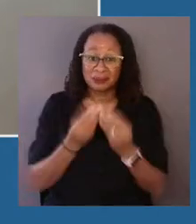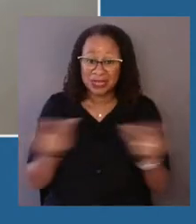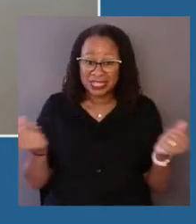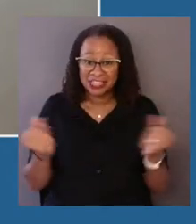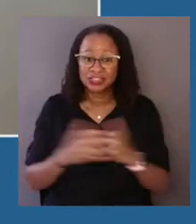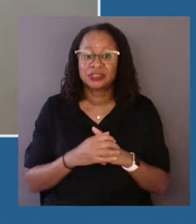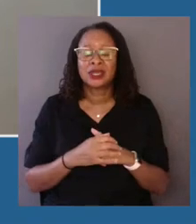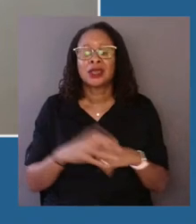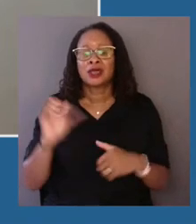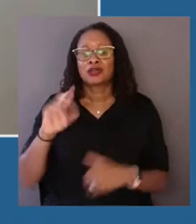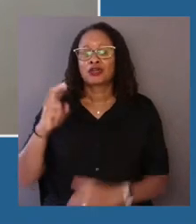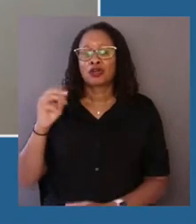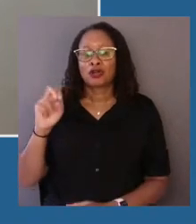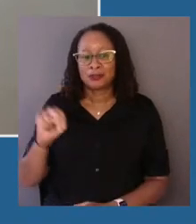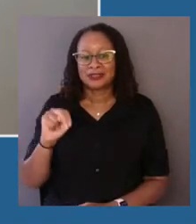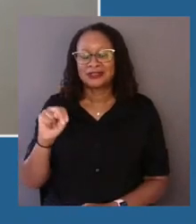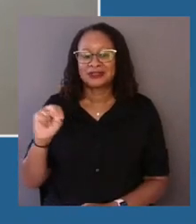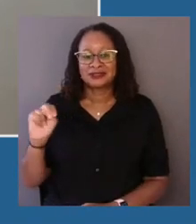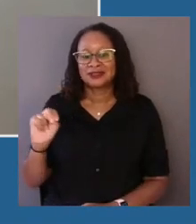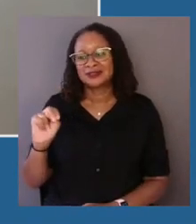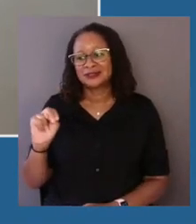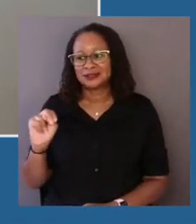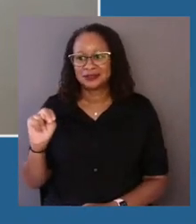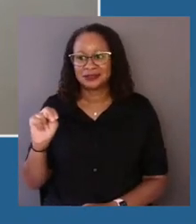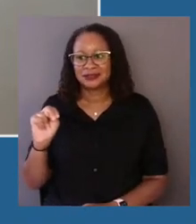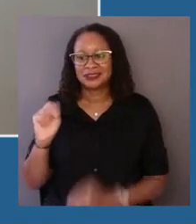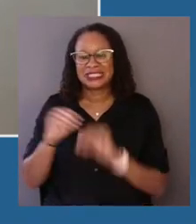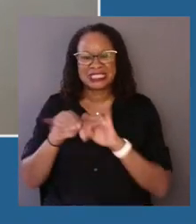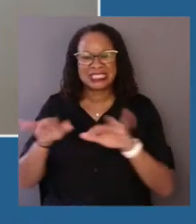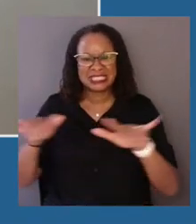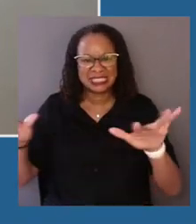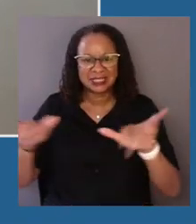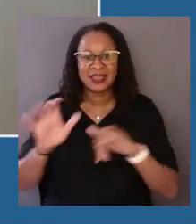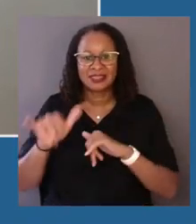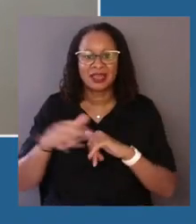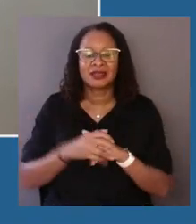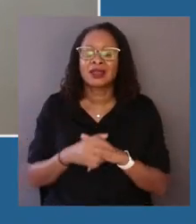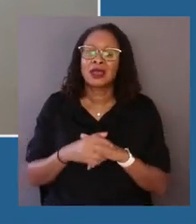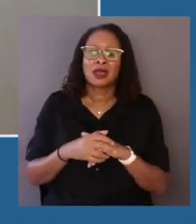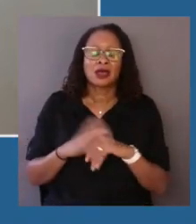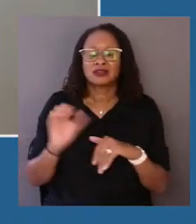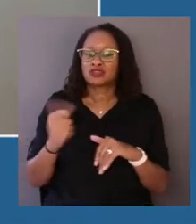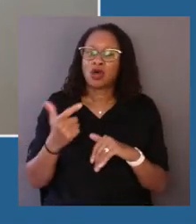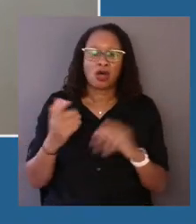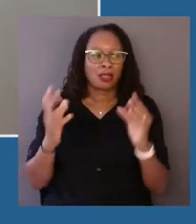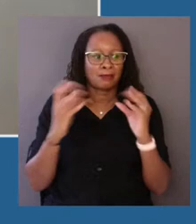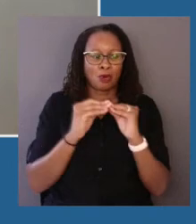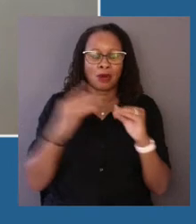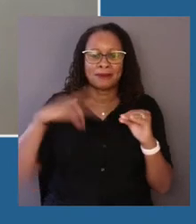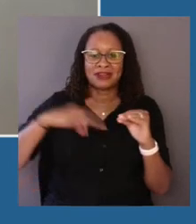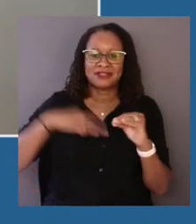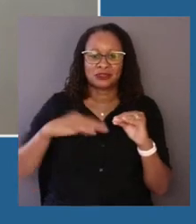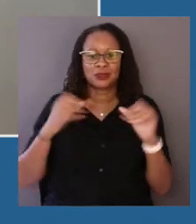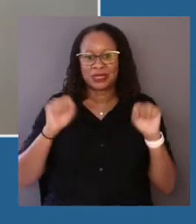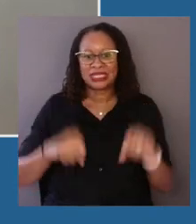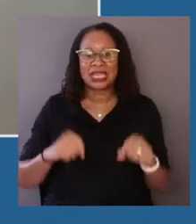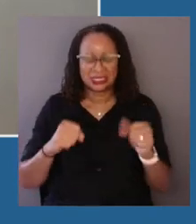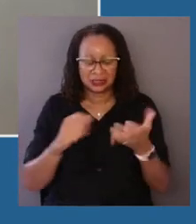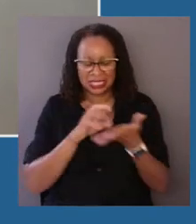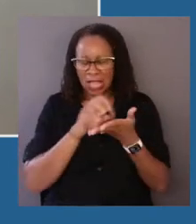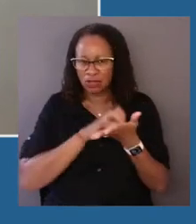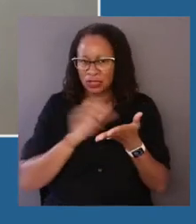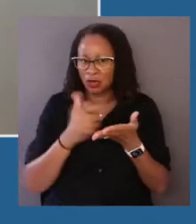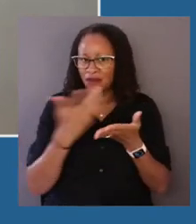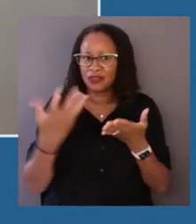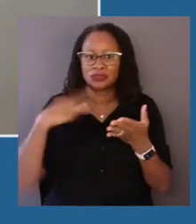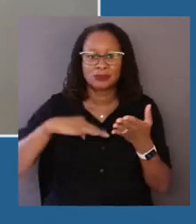carbon sequestration. There are all sorts of benefits that we're still, you know, able more and more to quantify, but it's clear right